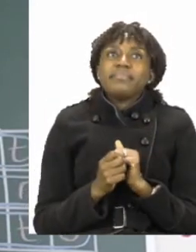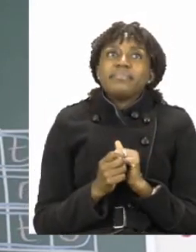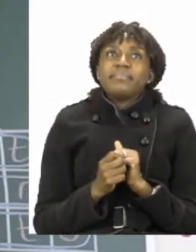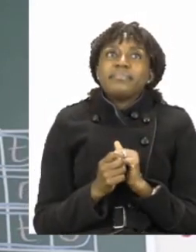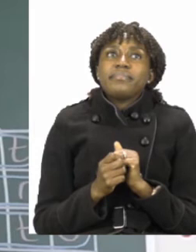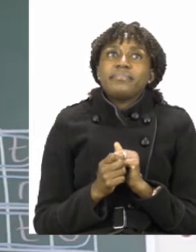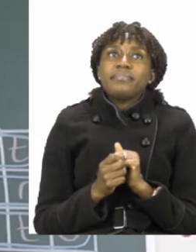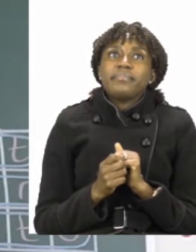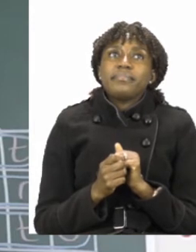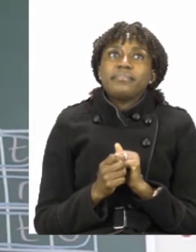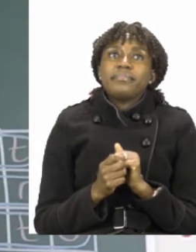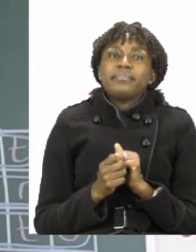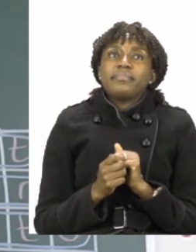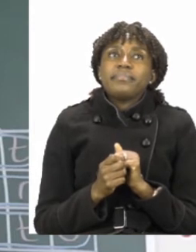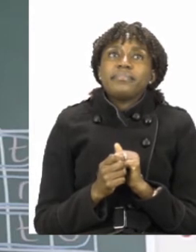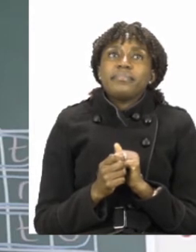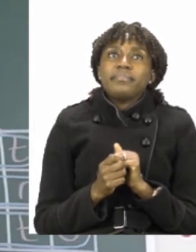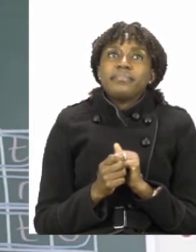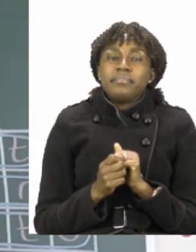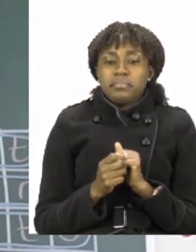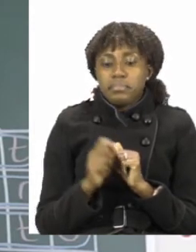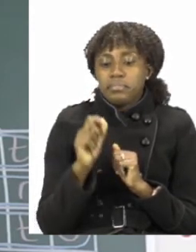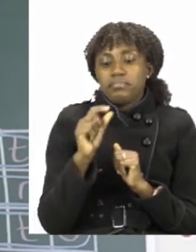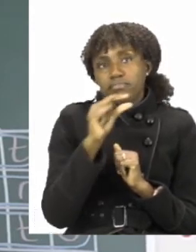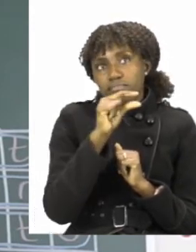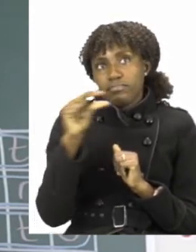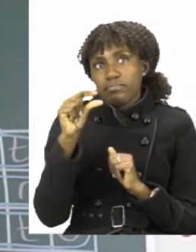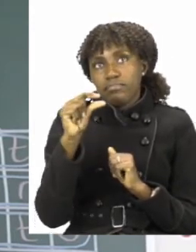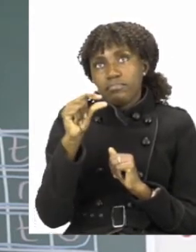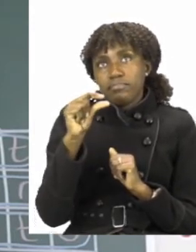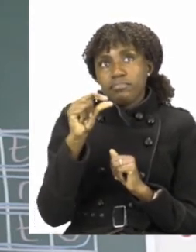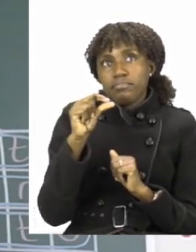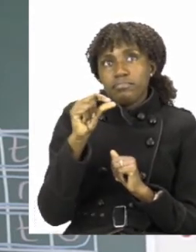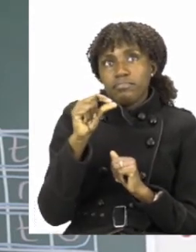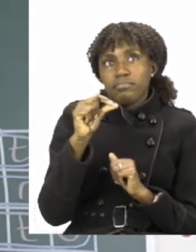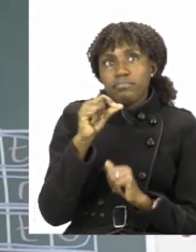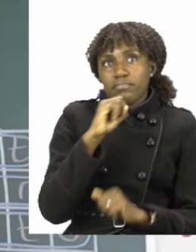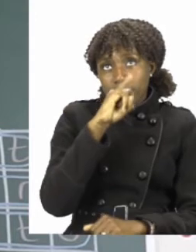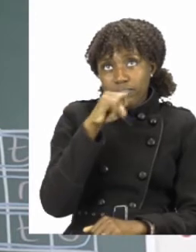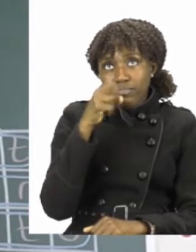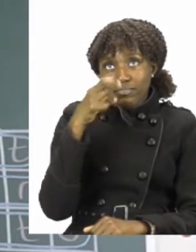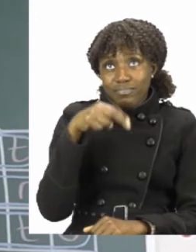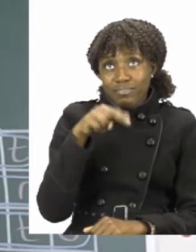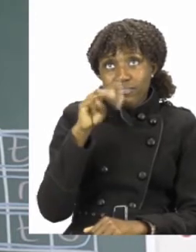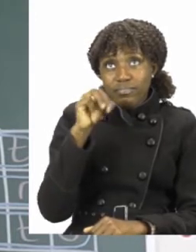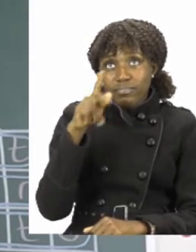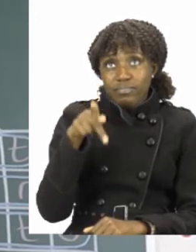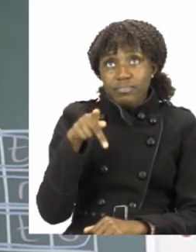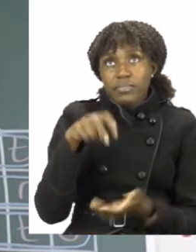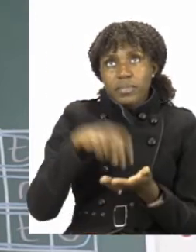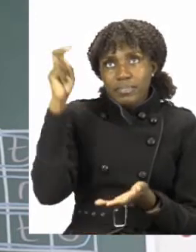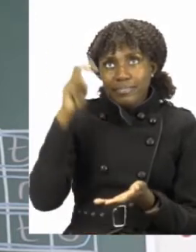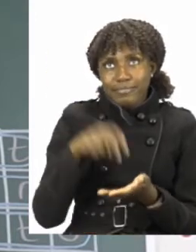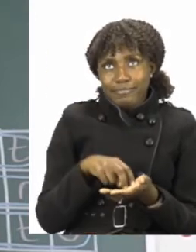are saying I can jump high, our sight word for this sentence is the word